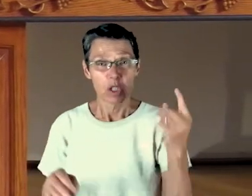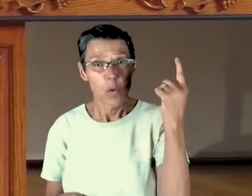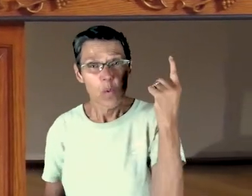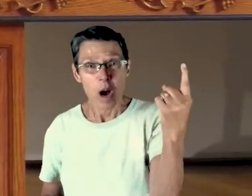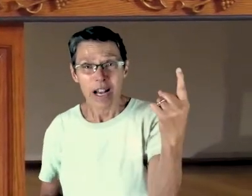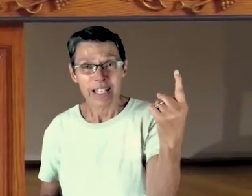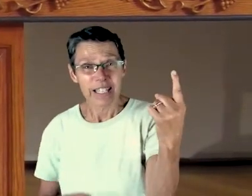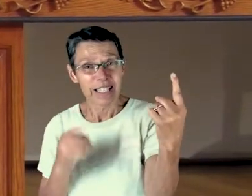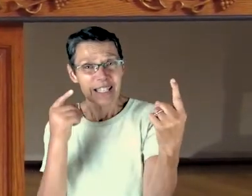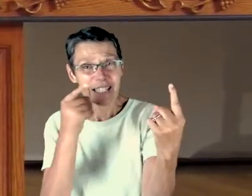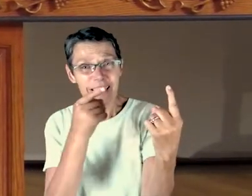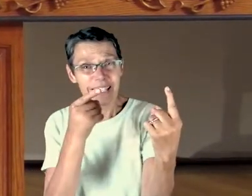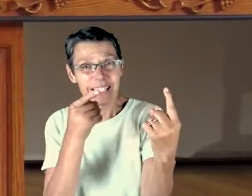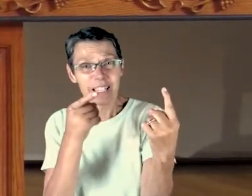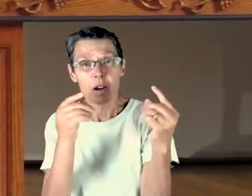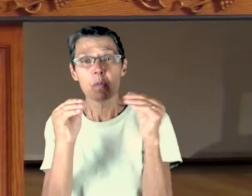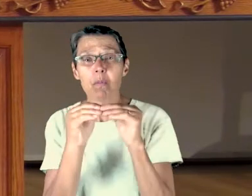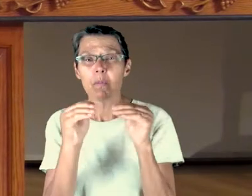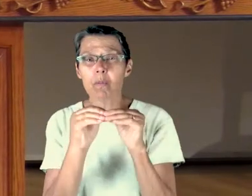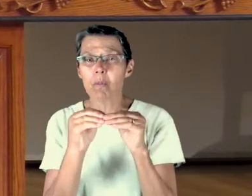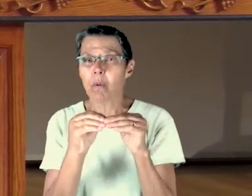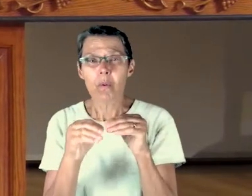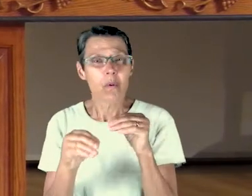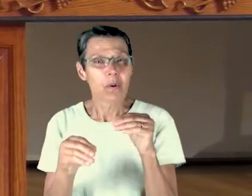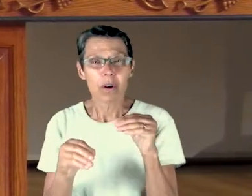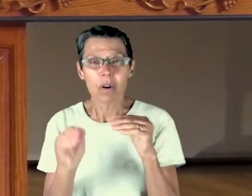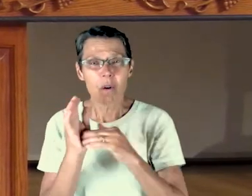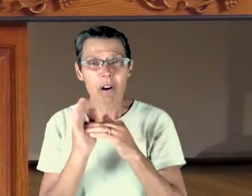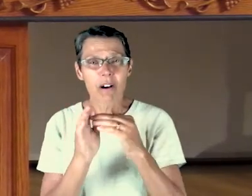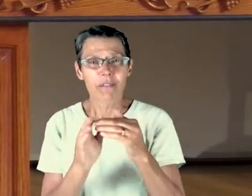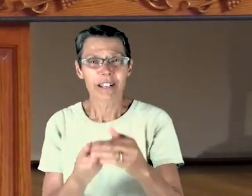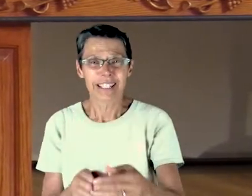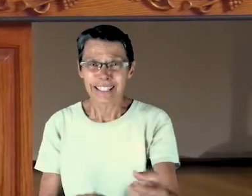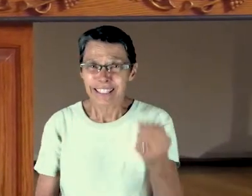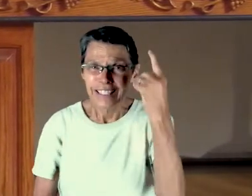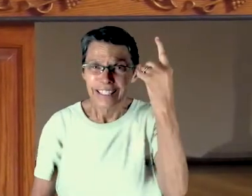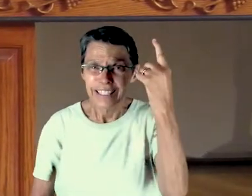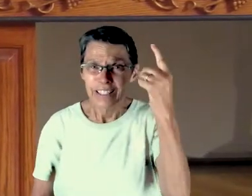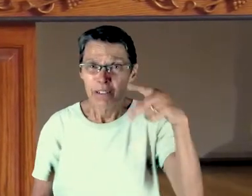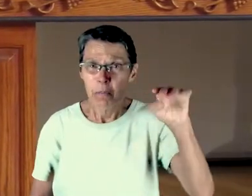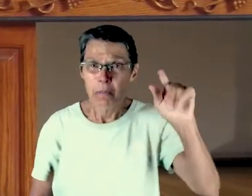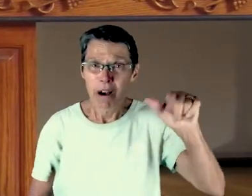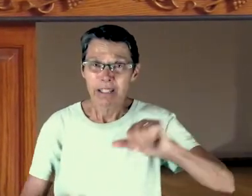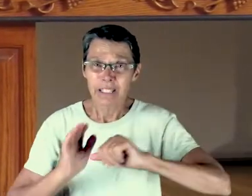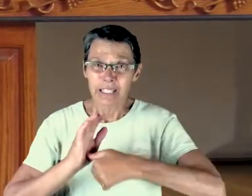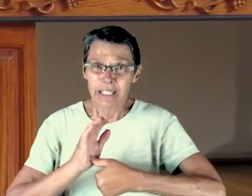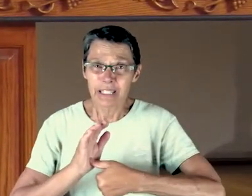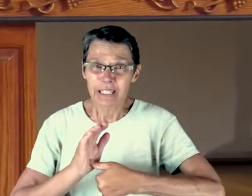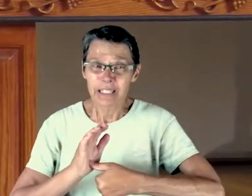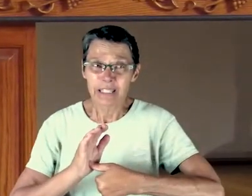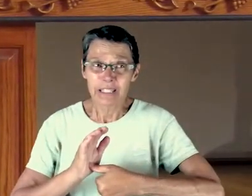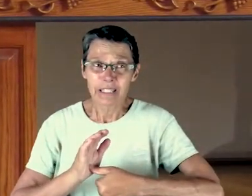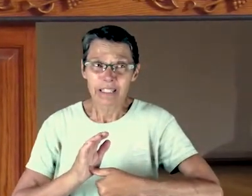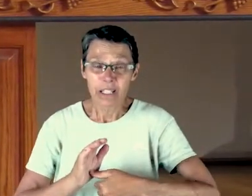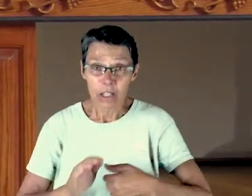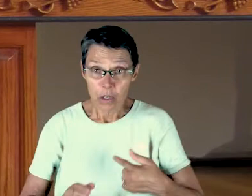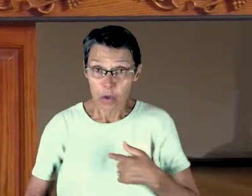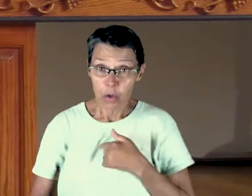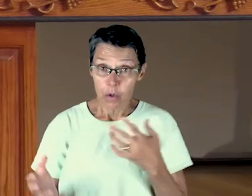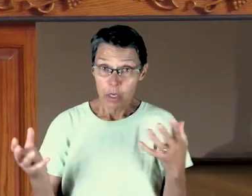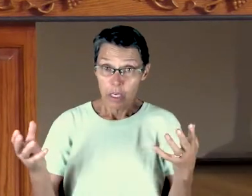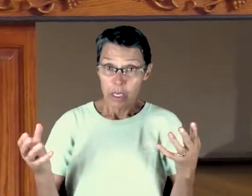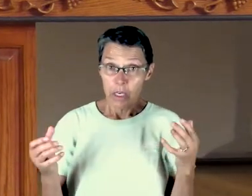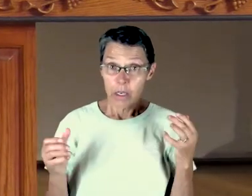in it more times than almost any other word that is used. Do you get Paul's emphasis? Do we want to come out